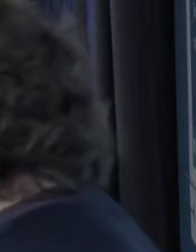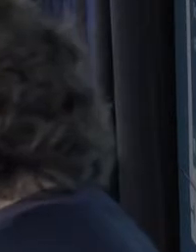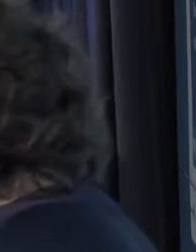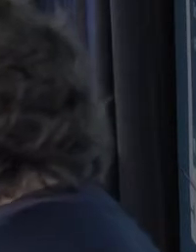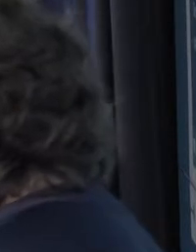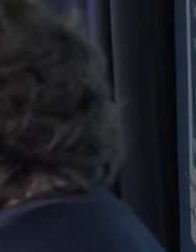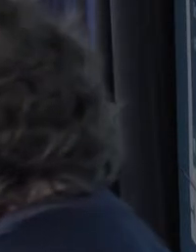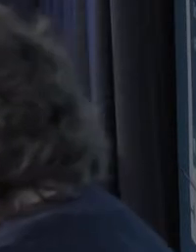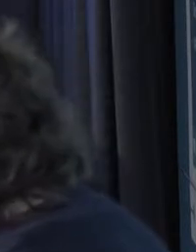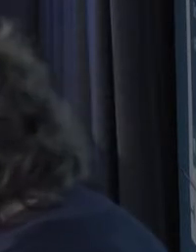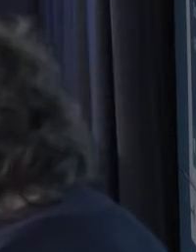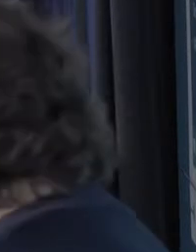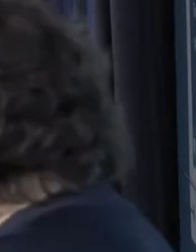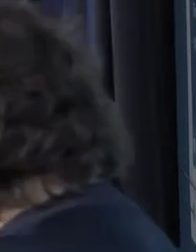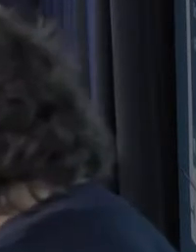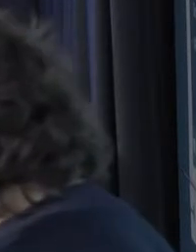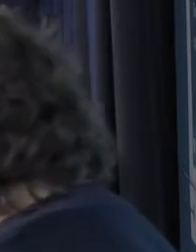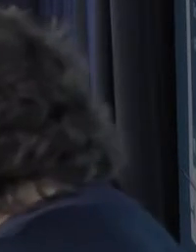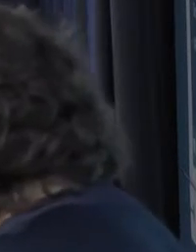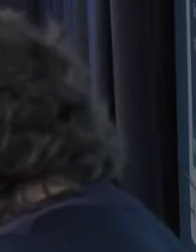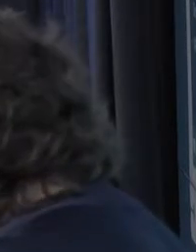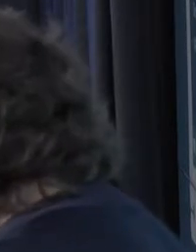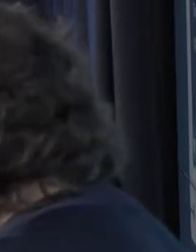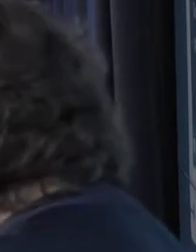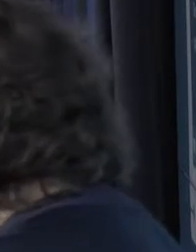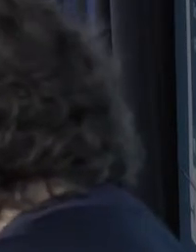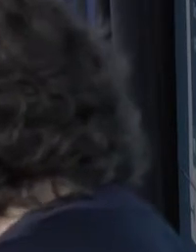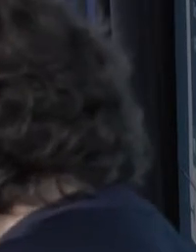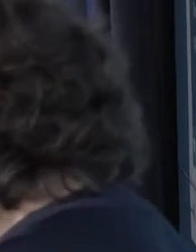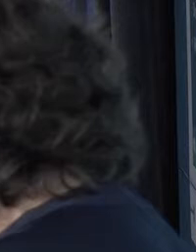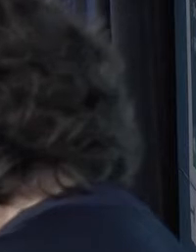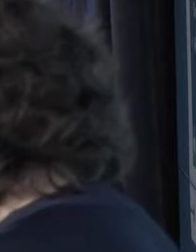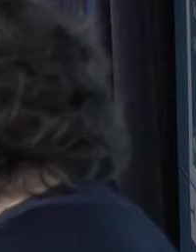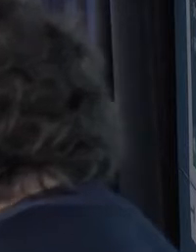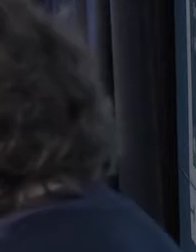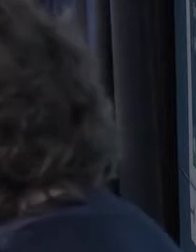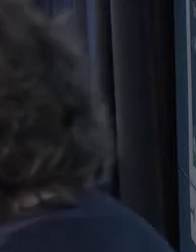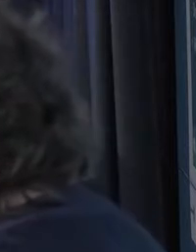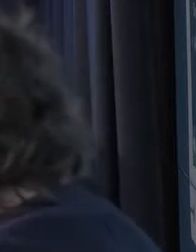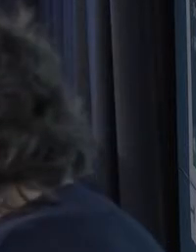approach? You know, and just from your experience, what you've seen has worked either way.